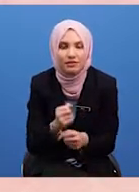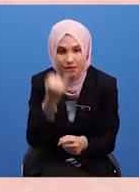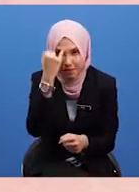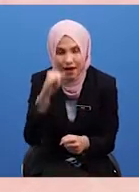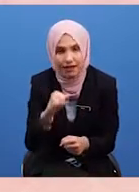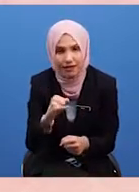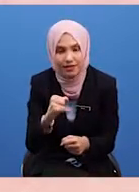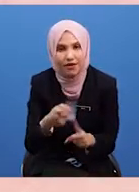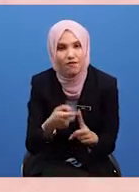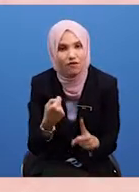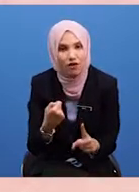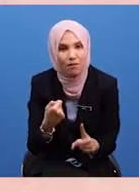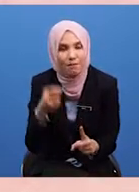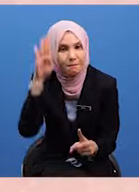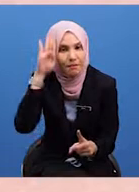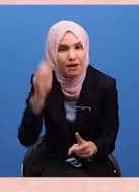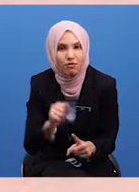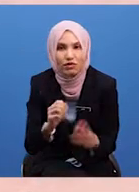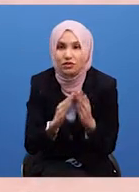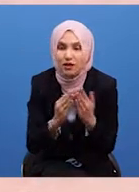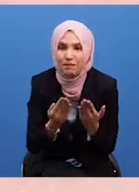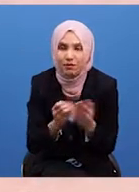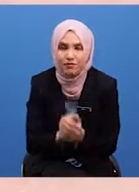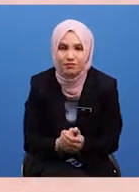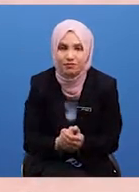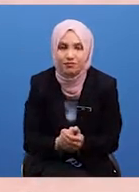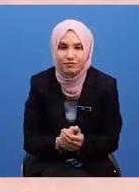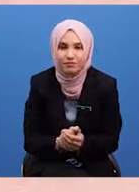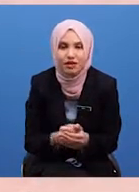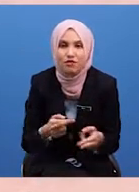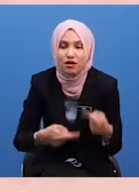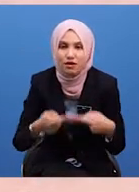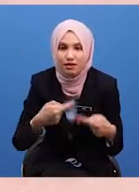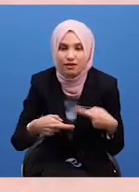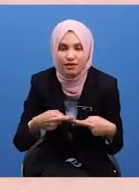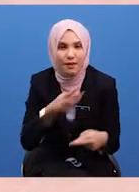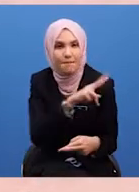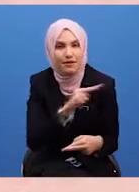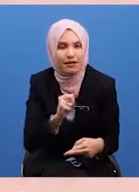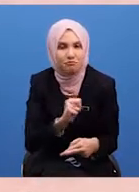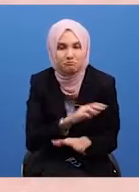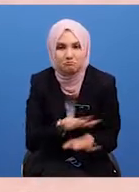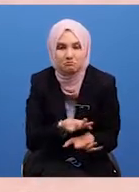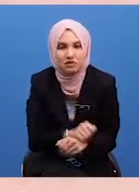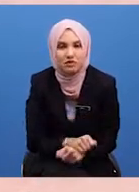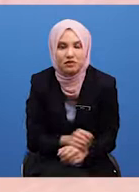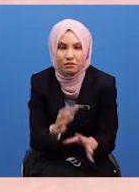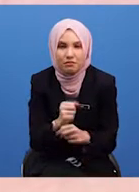ideas from Bradbury's book. He even returns the medal since he thinks that he doesn't deserve